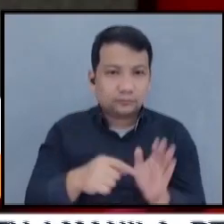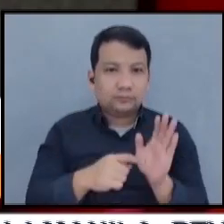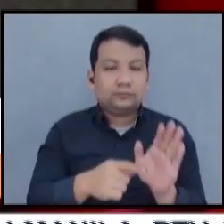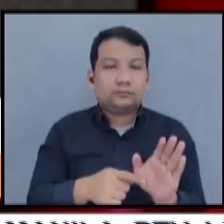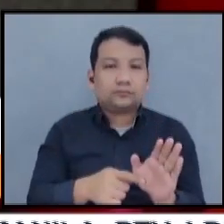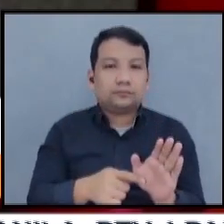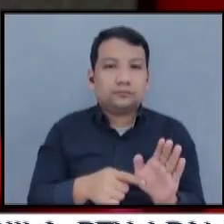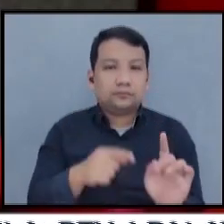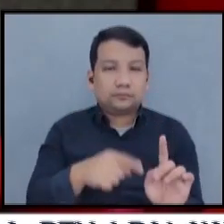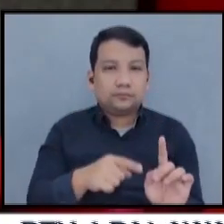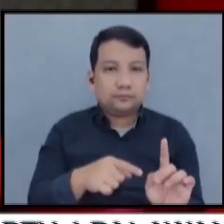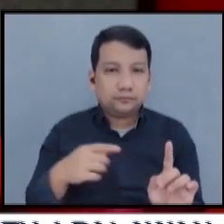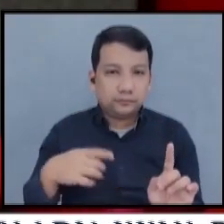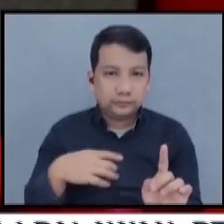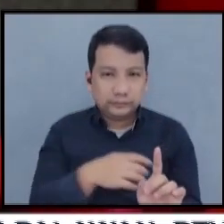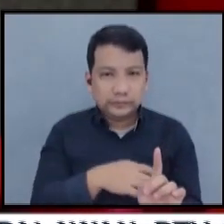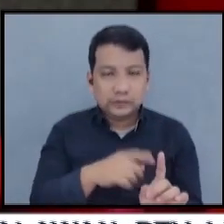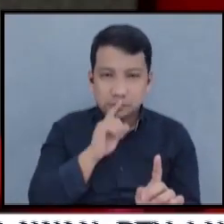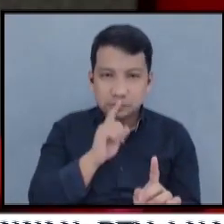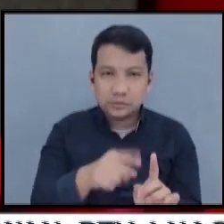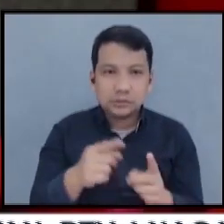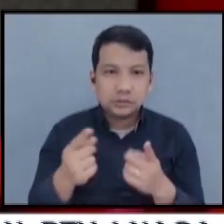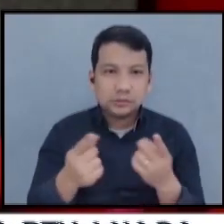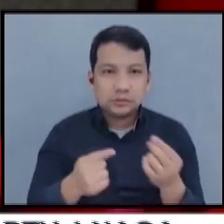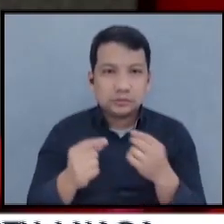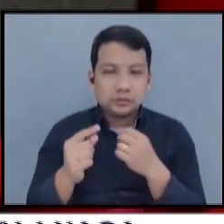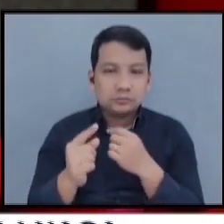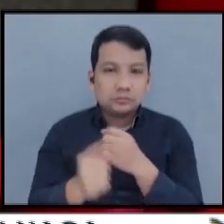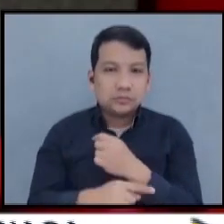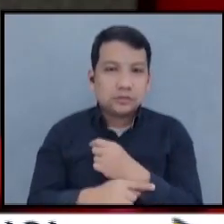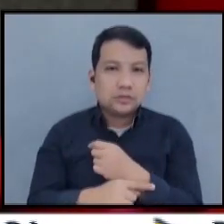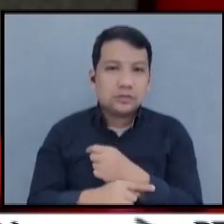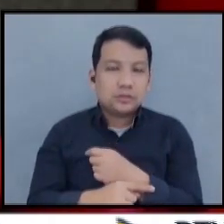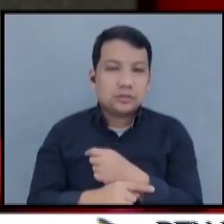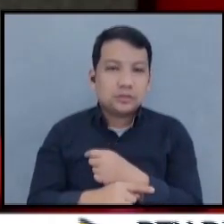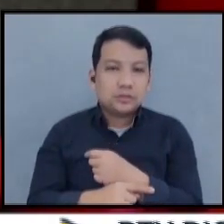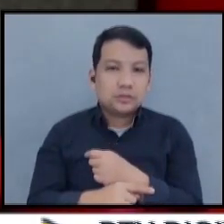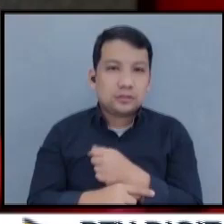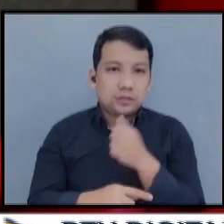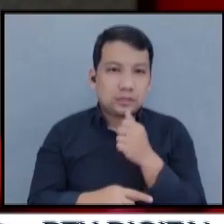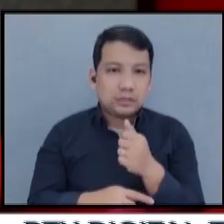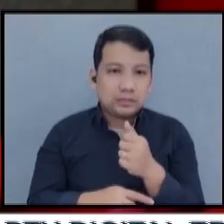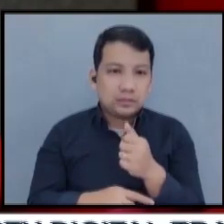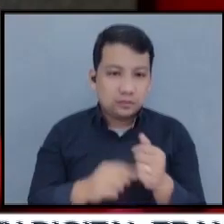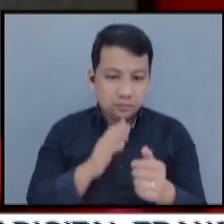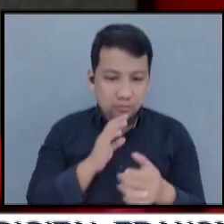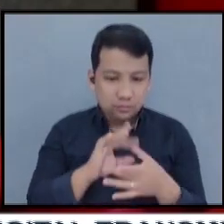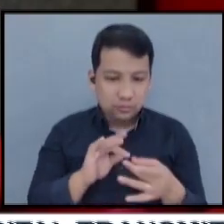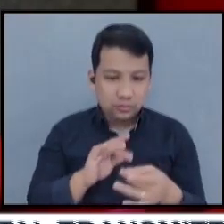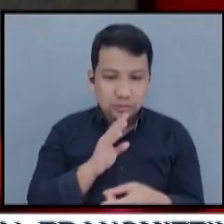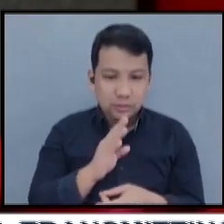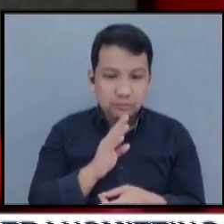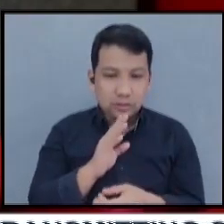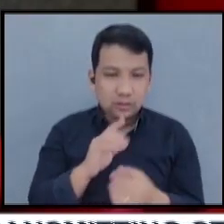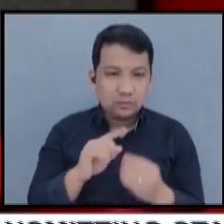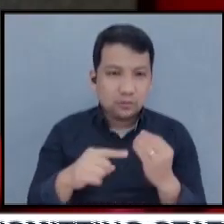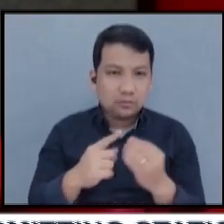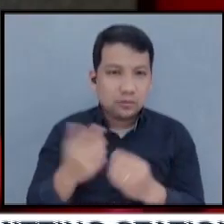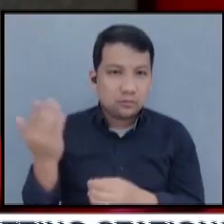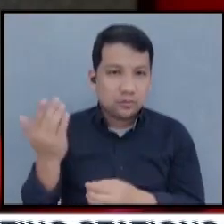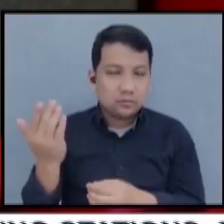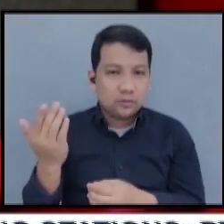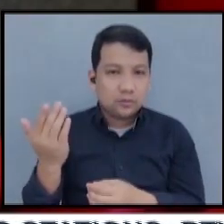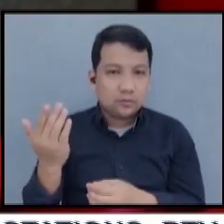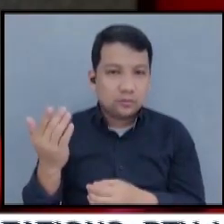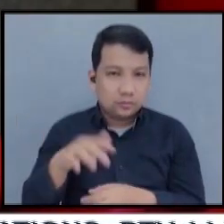indeed uttered unparliamentary and inappropriate statements. Thus, by a unanimous vote of all